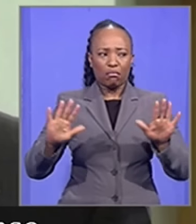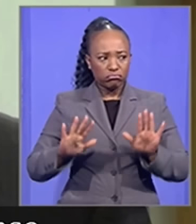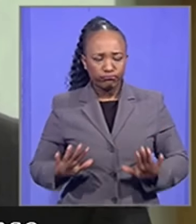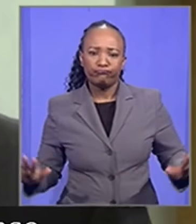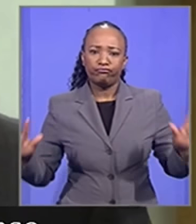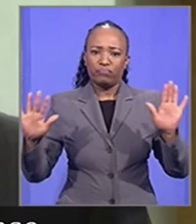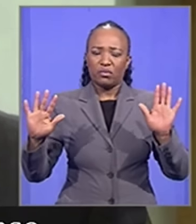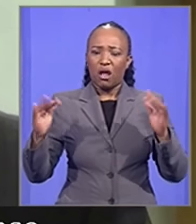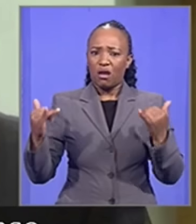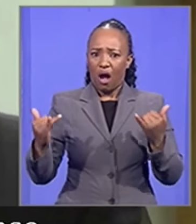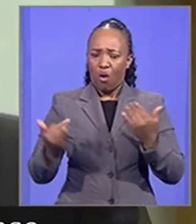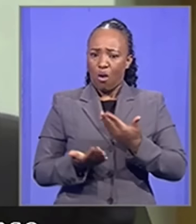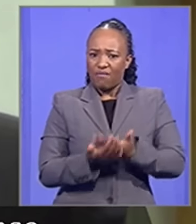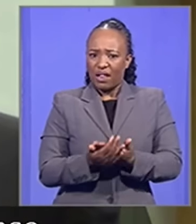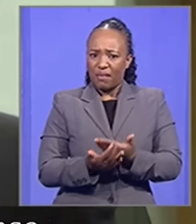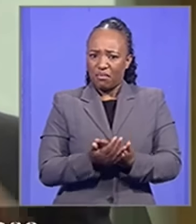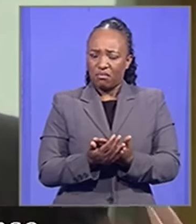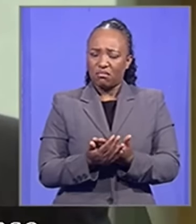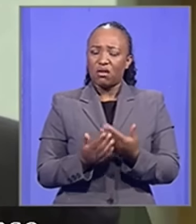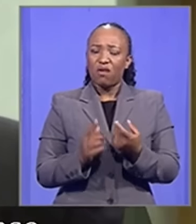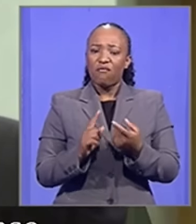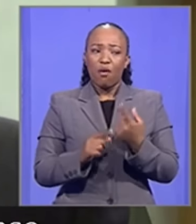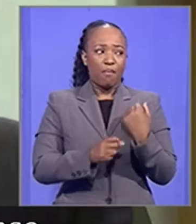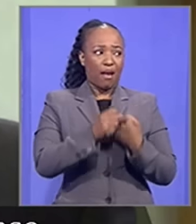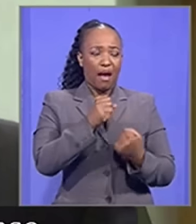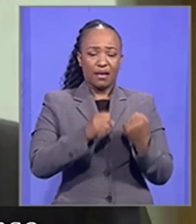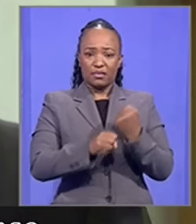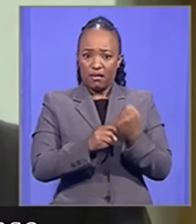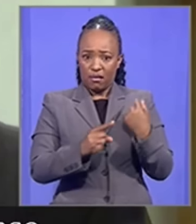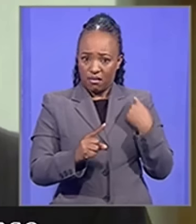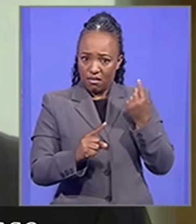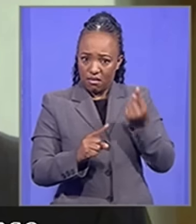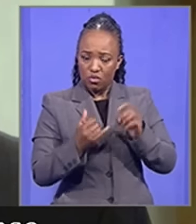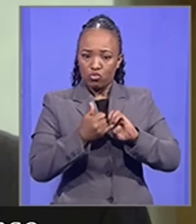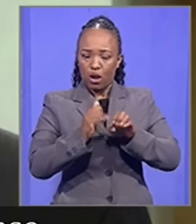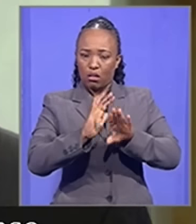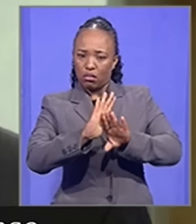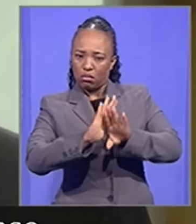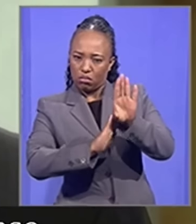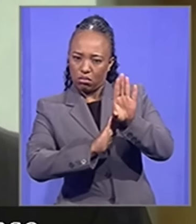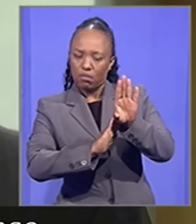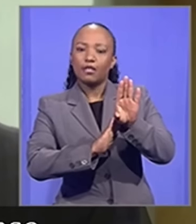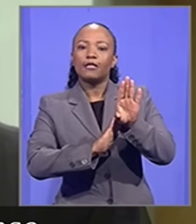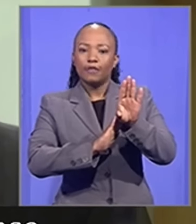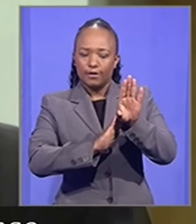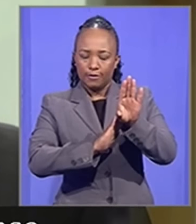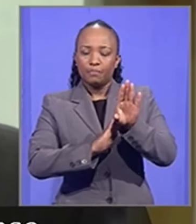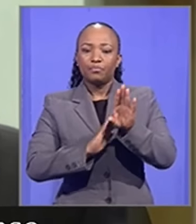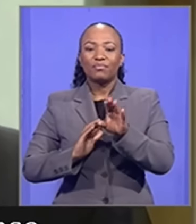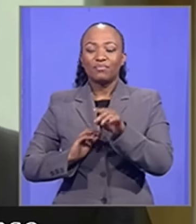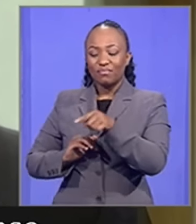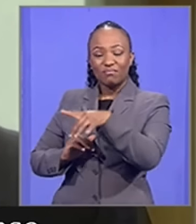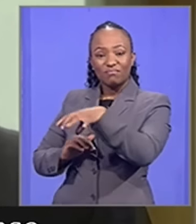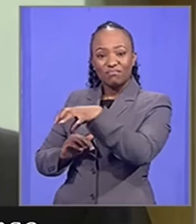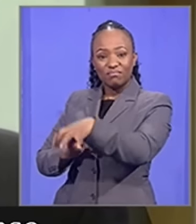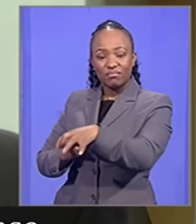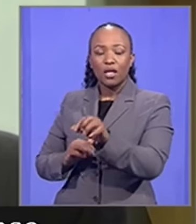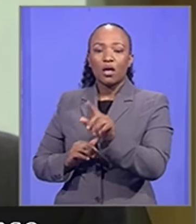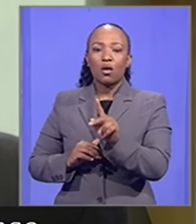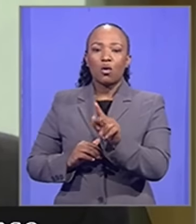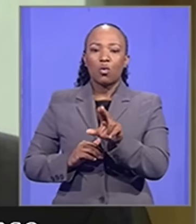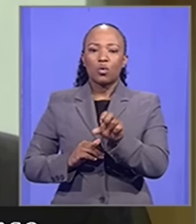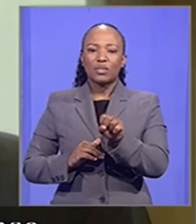highest availability, starting from last year's recovery, you still have Kusile, and since the recovery of those